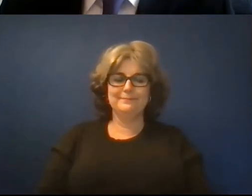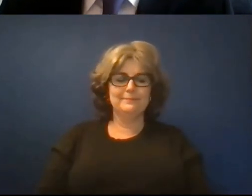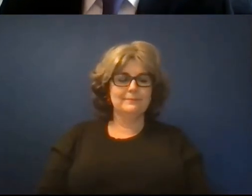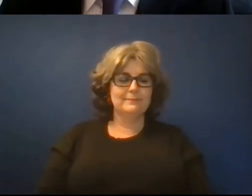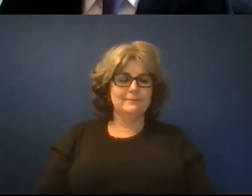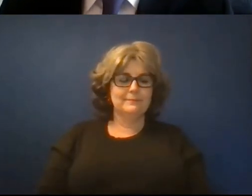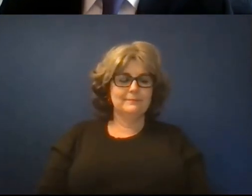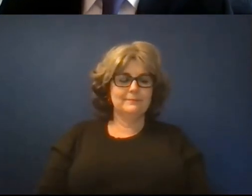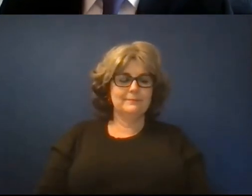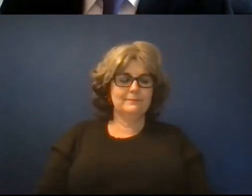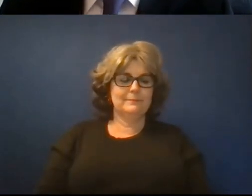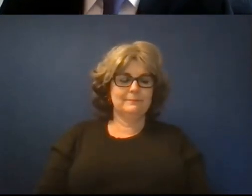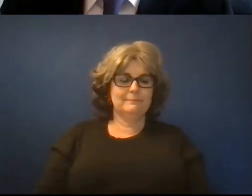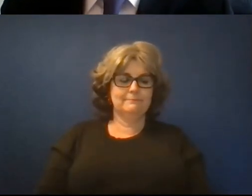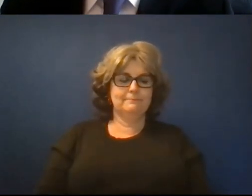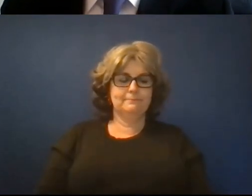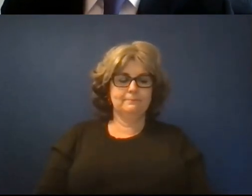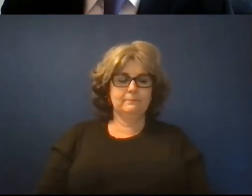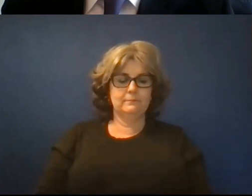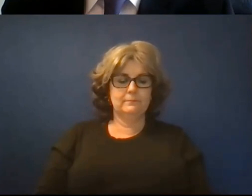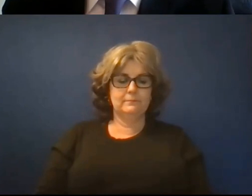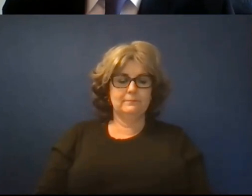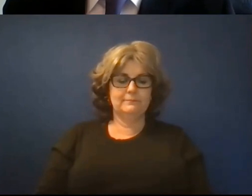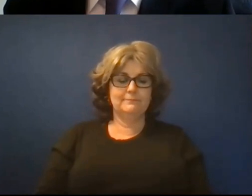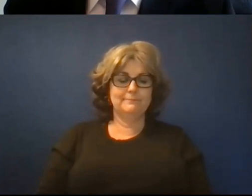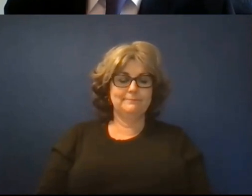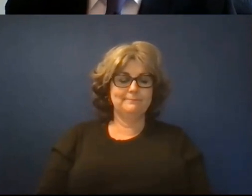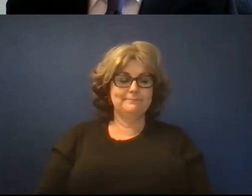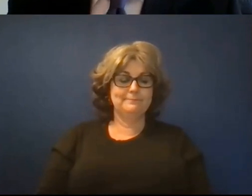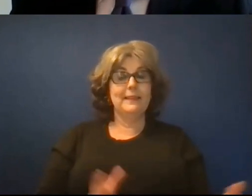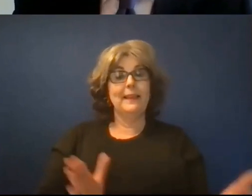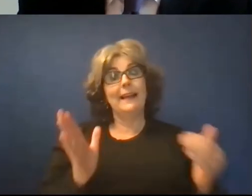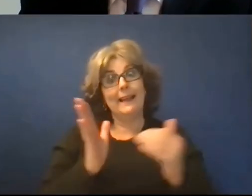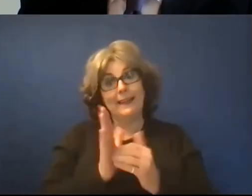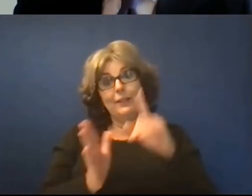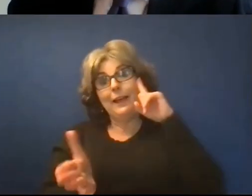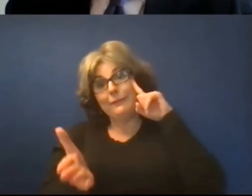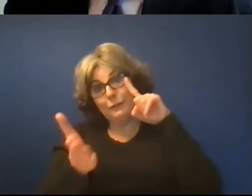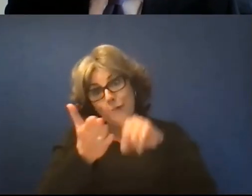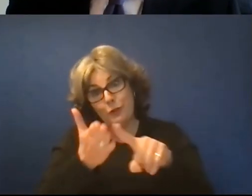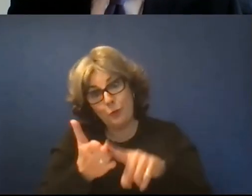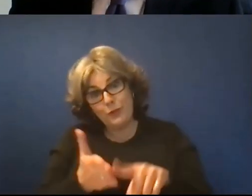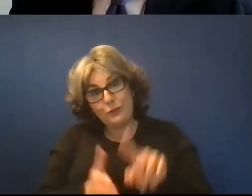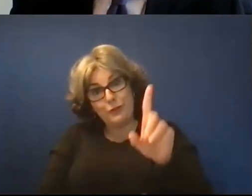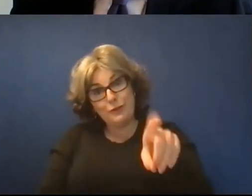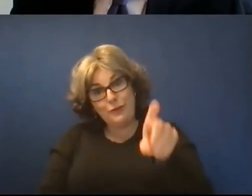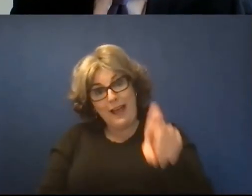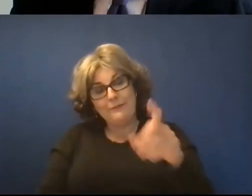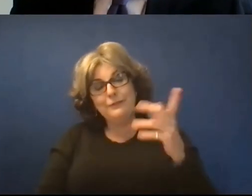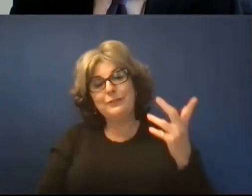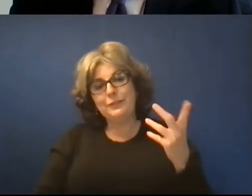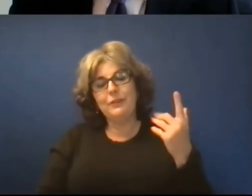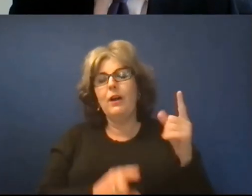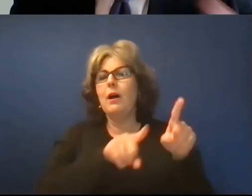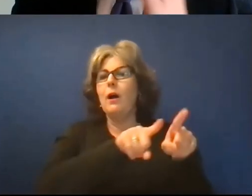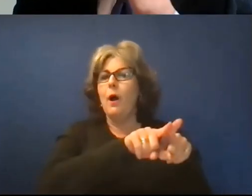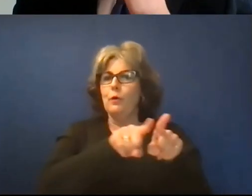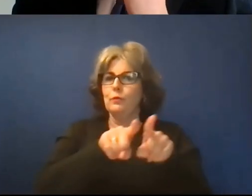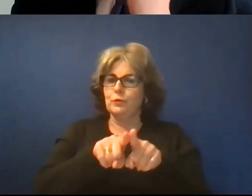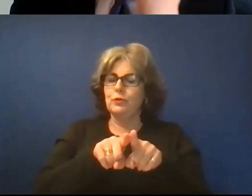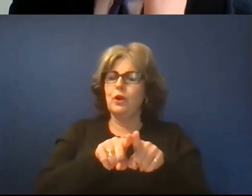Well, with specialty, you have to do your research. You have to know what that entails. It also